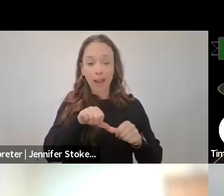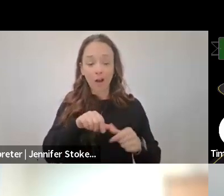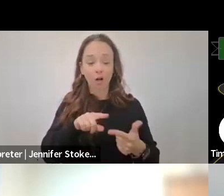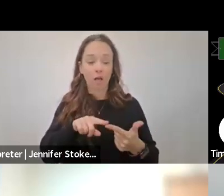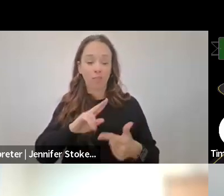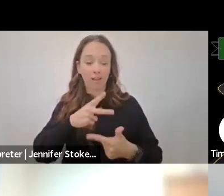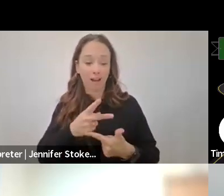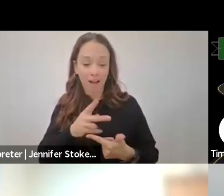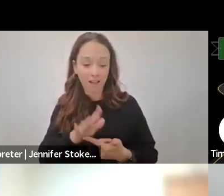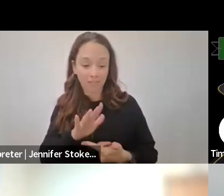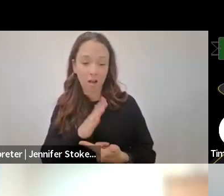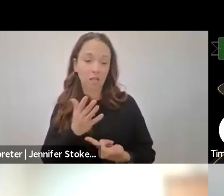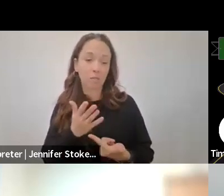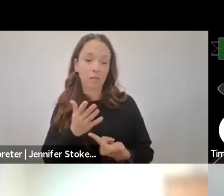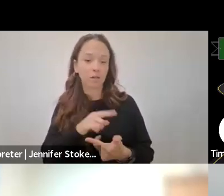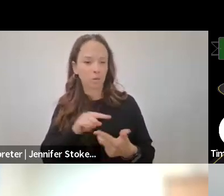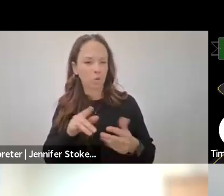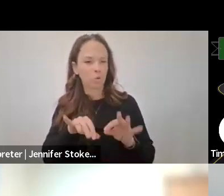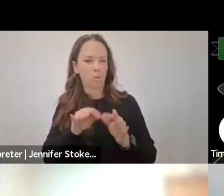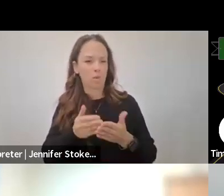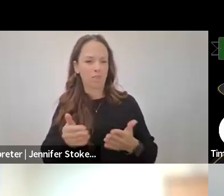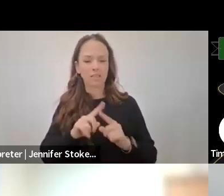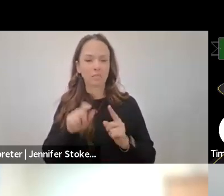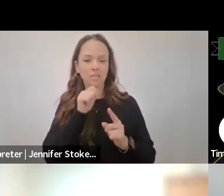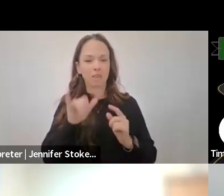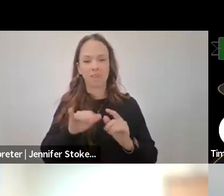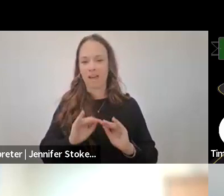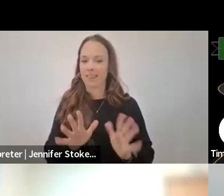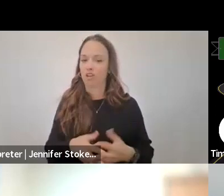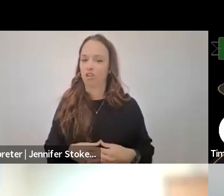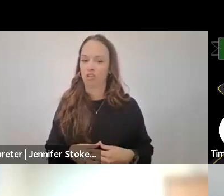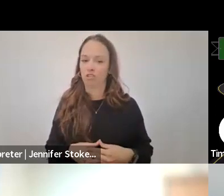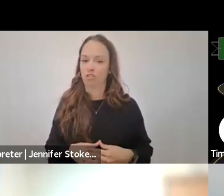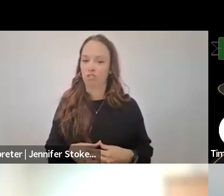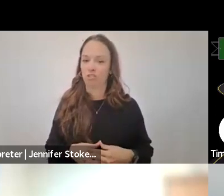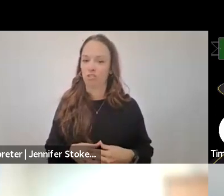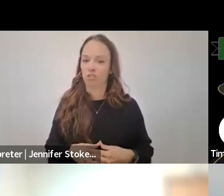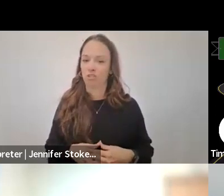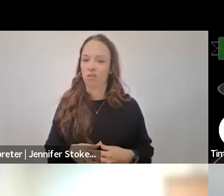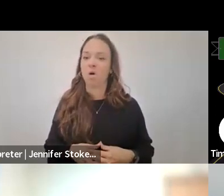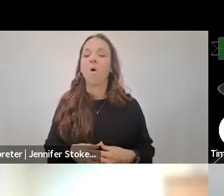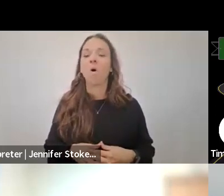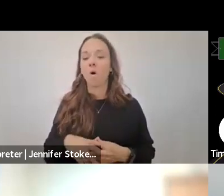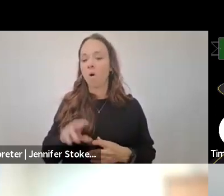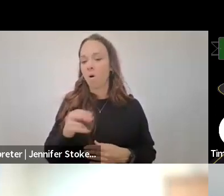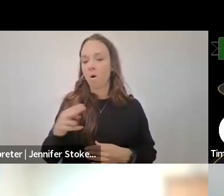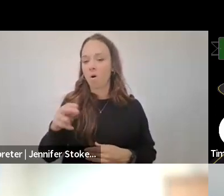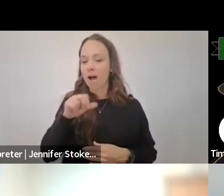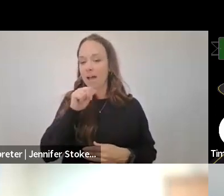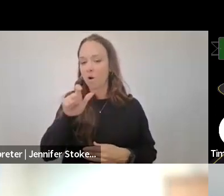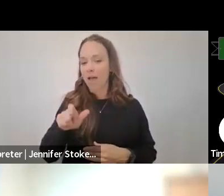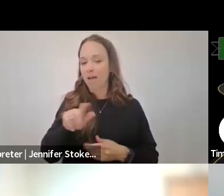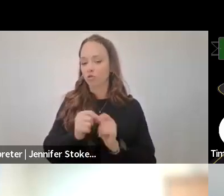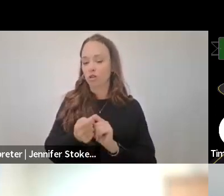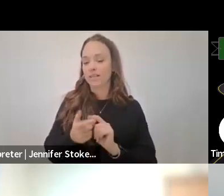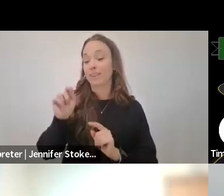document, while that's all important, it's not as clean cut as it was, where you could say, oh, I don't have to do that because that doesn't form part of that. Did you want to